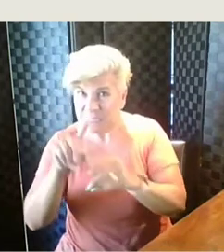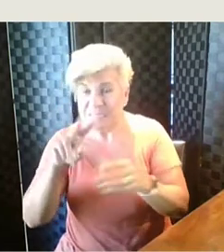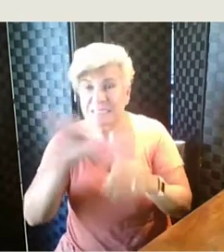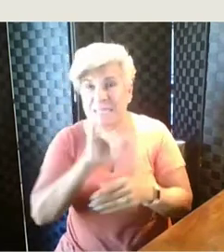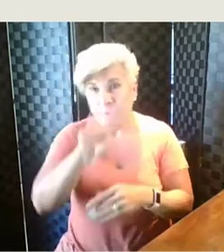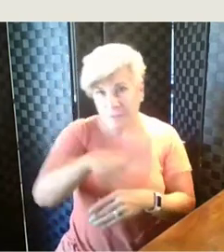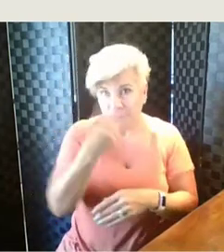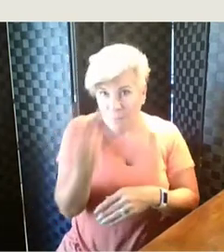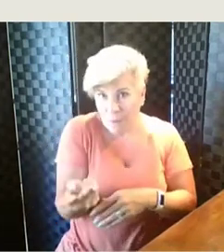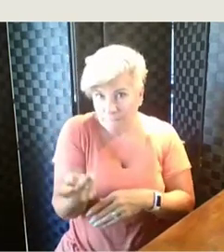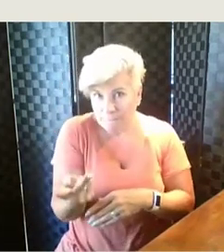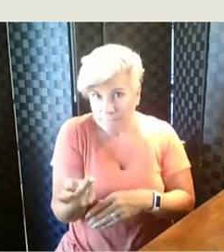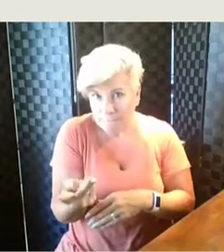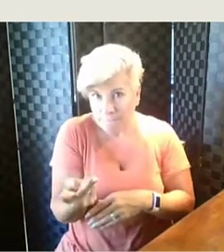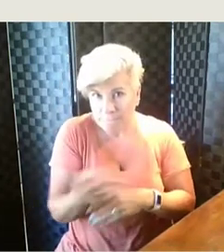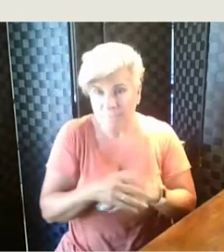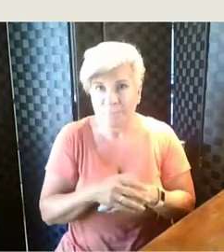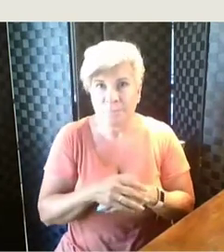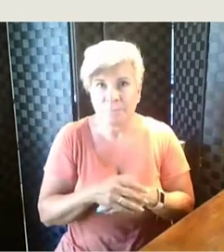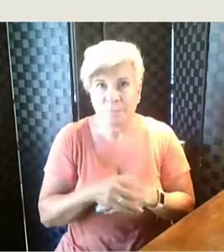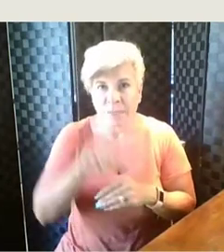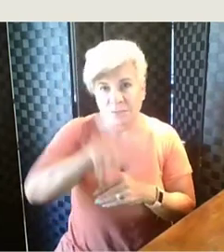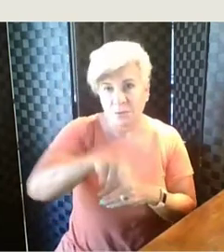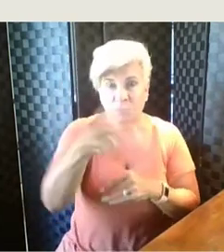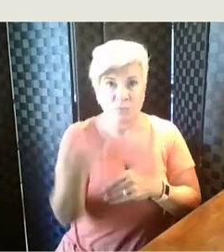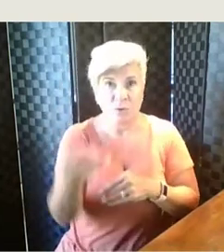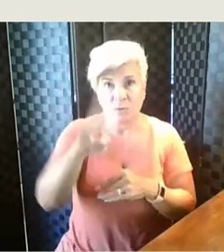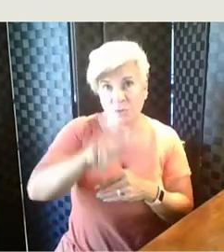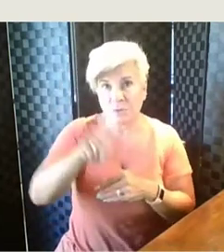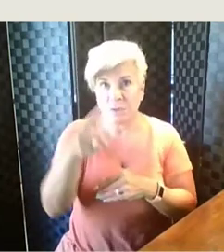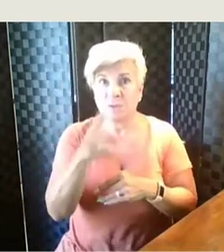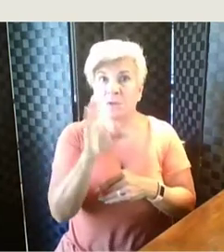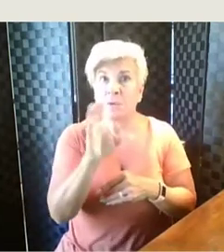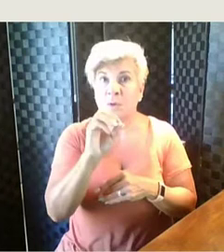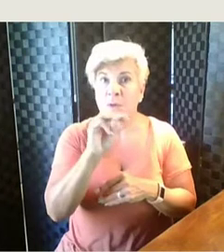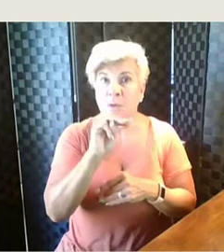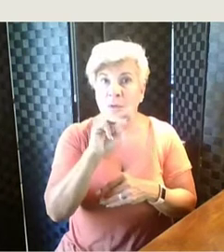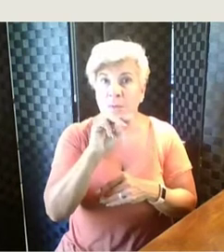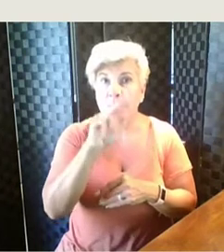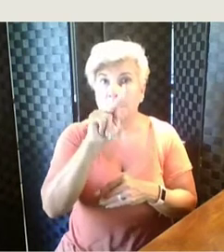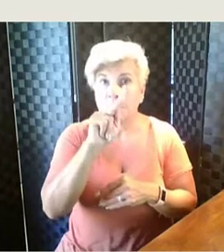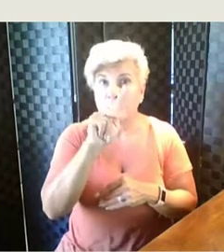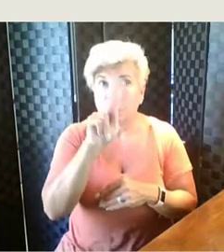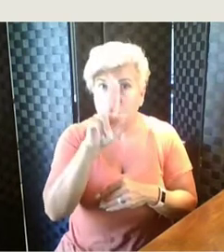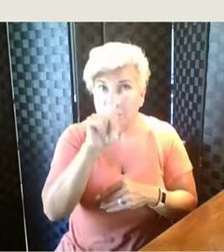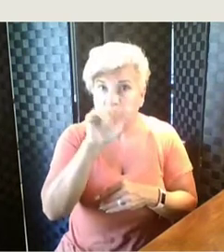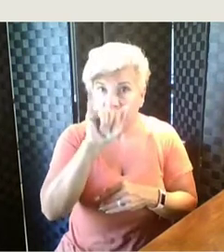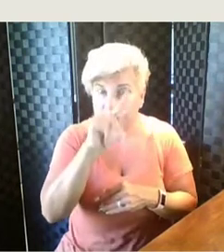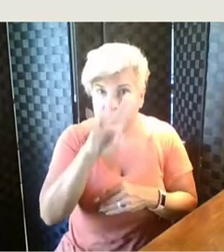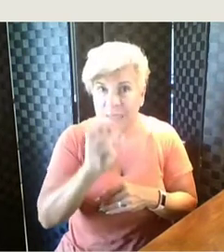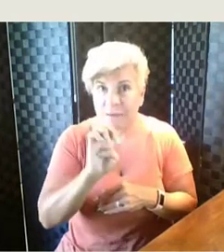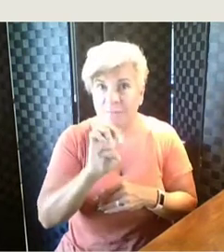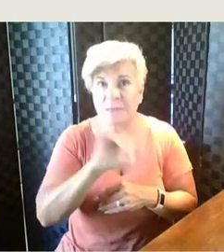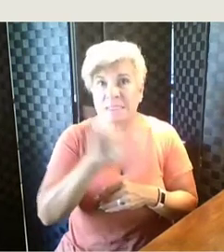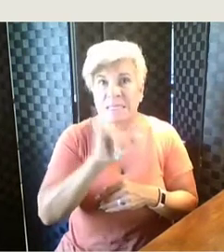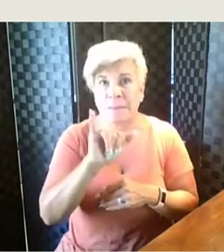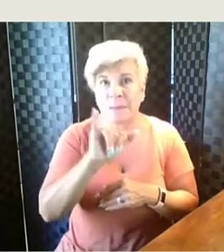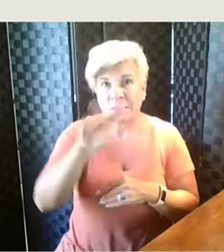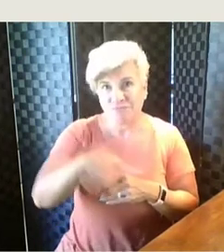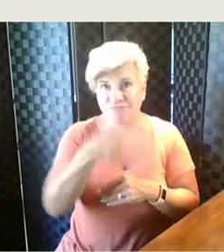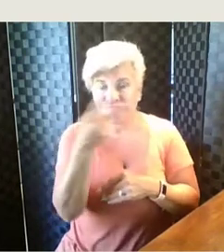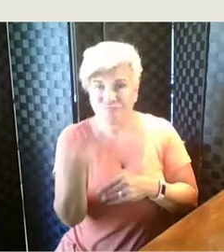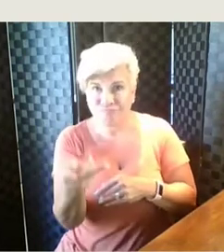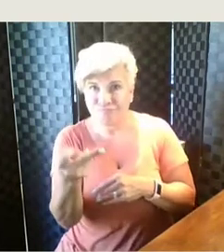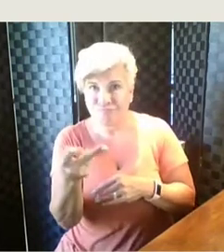plus 1 star. If we replace the pictures with numbers, we see 1 plus 2 is the same as